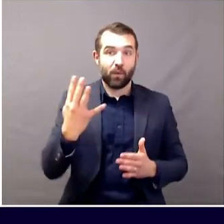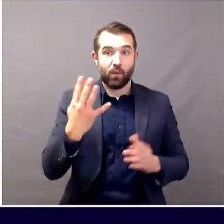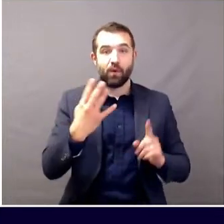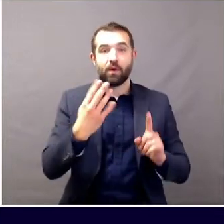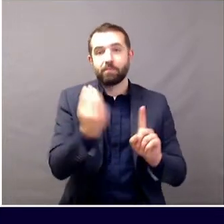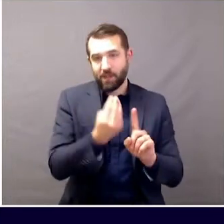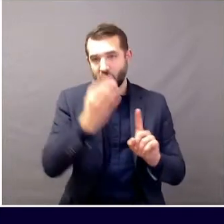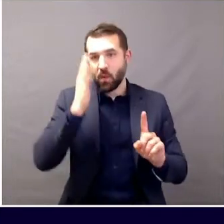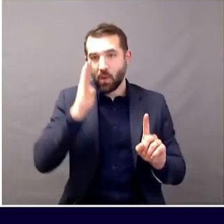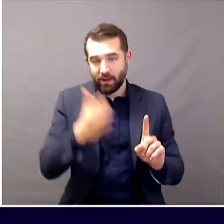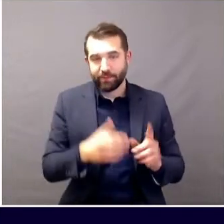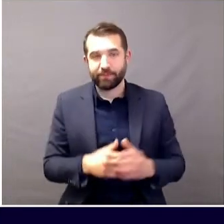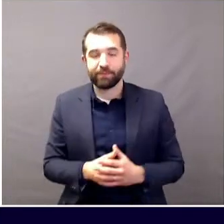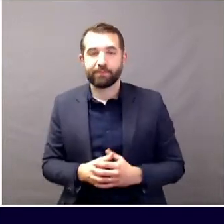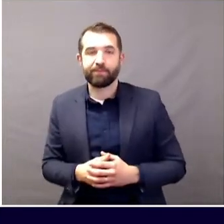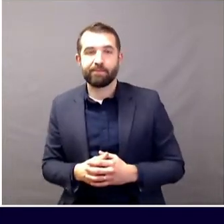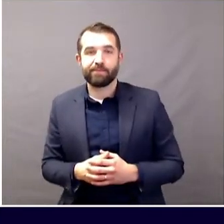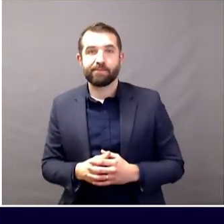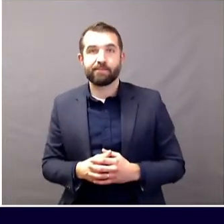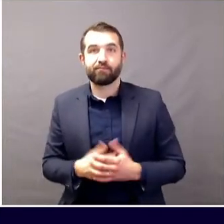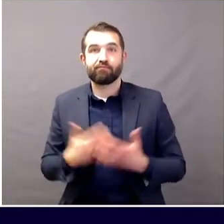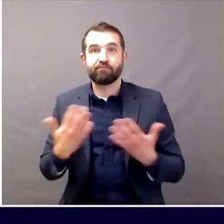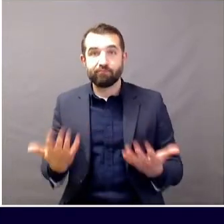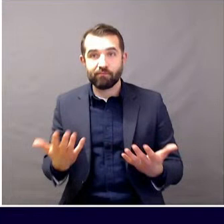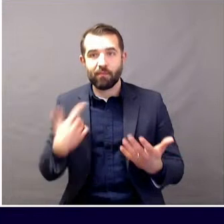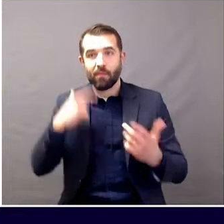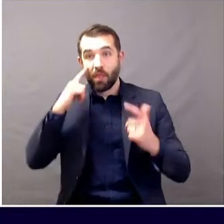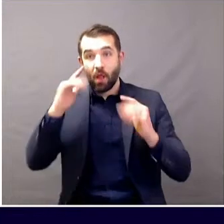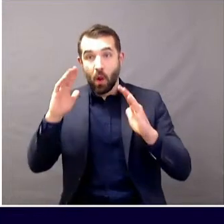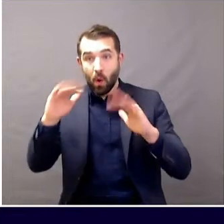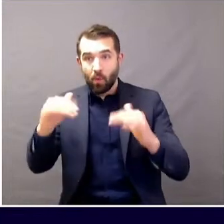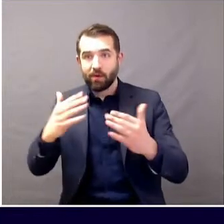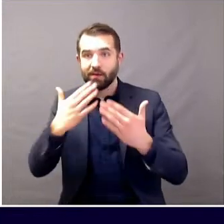briefings. Until then, I hope everyone has a good afternoon.